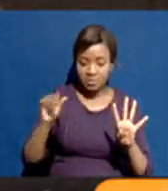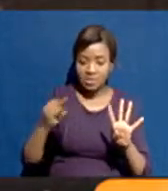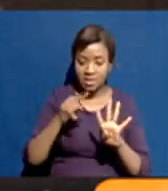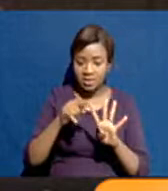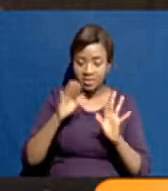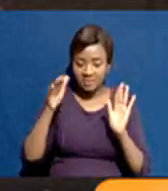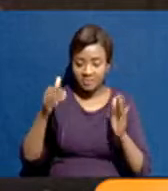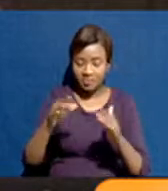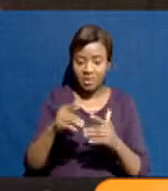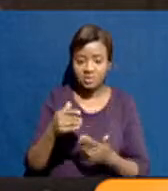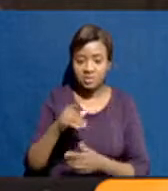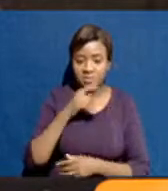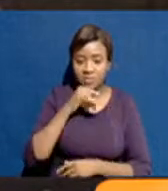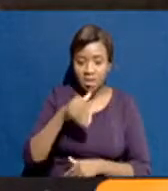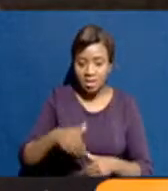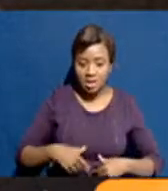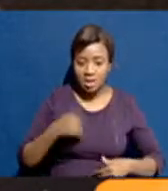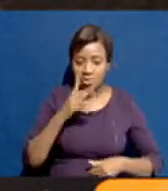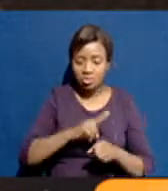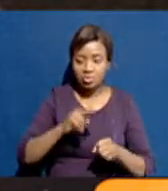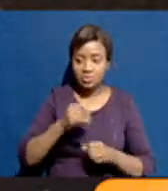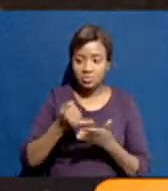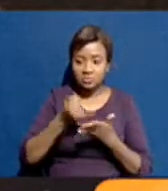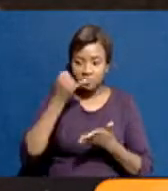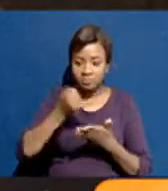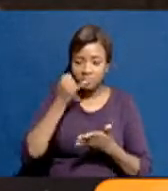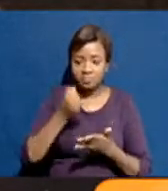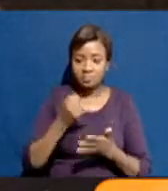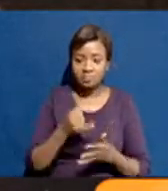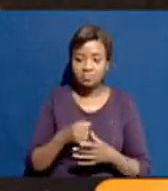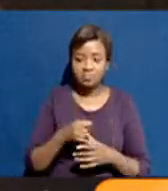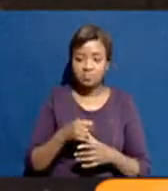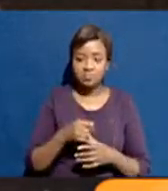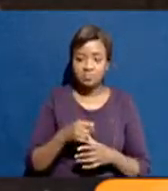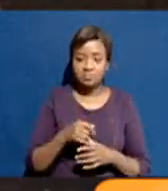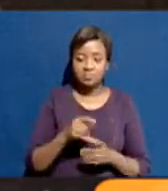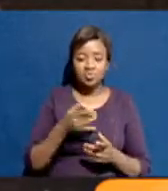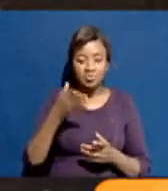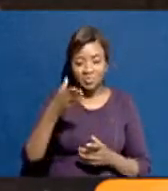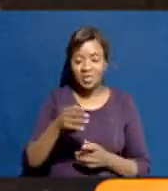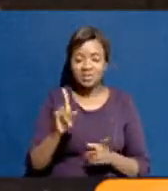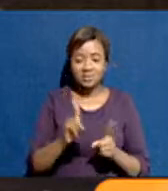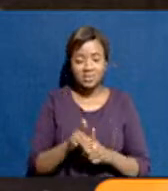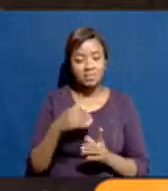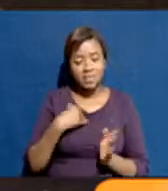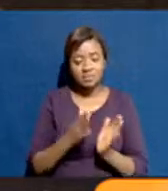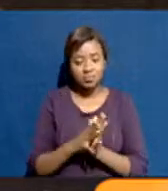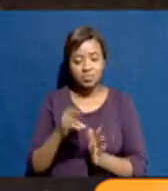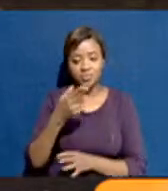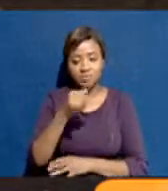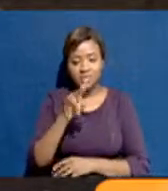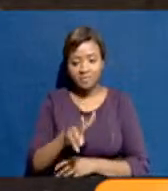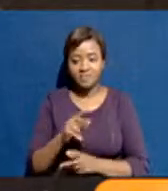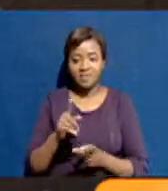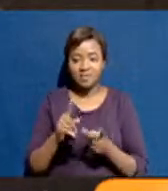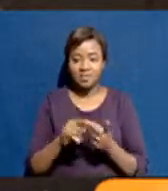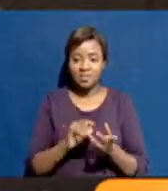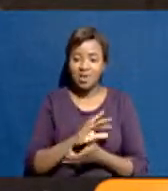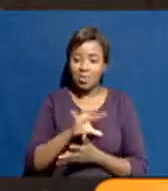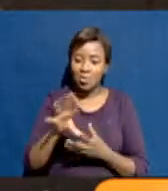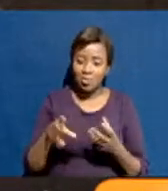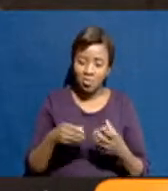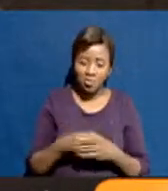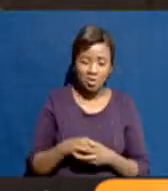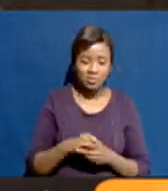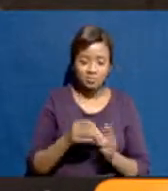alcohol and substance abuse. If you go in there, again, there are stories of HIV, there are stories that are layered across all the spectrum you're